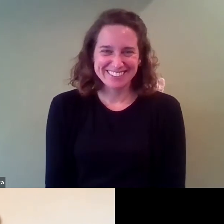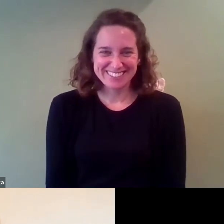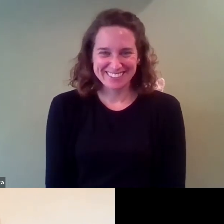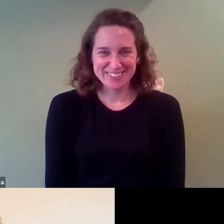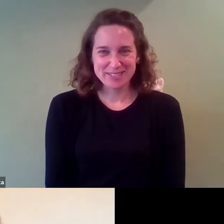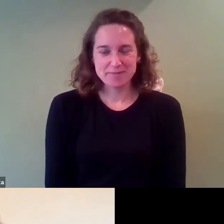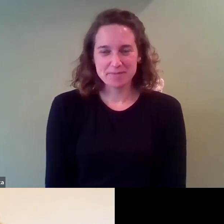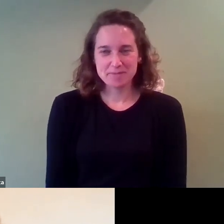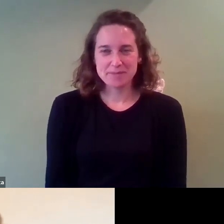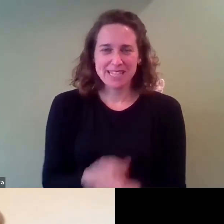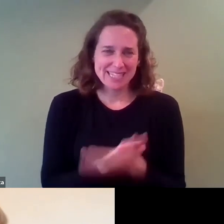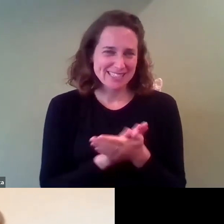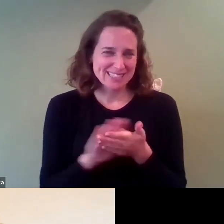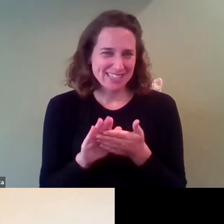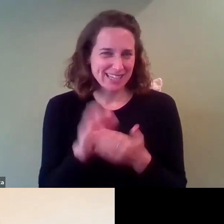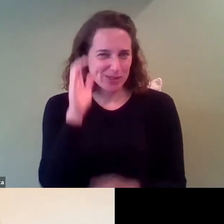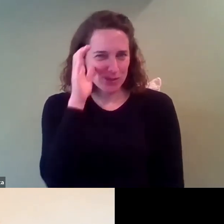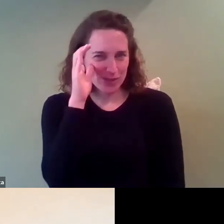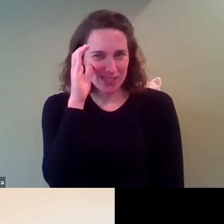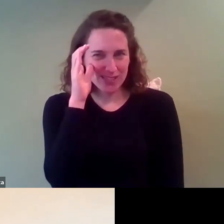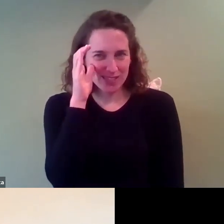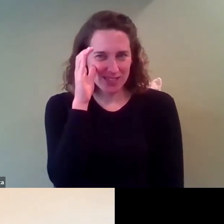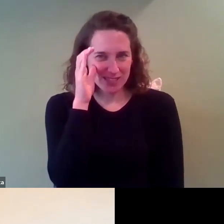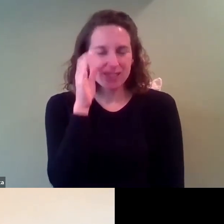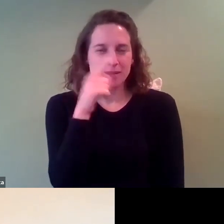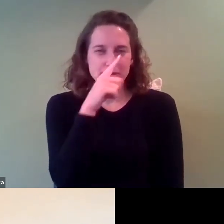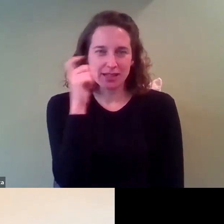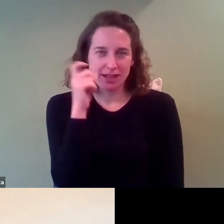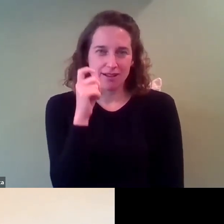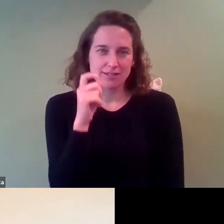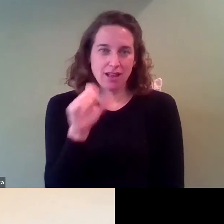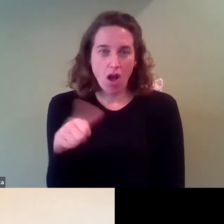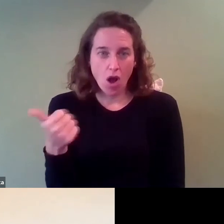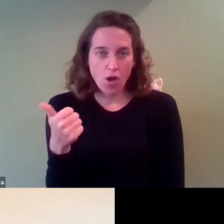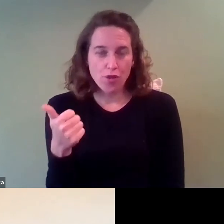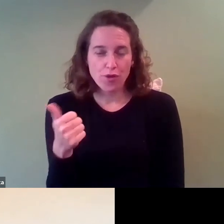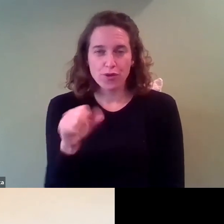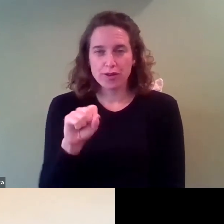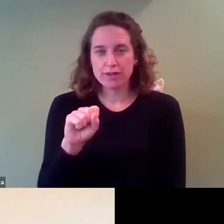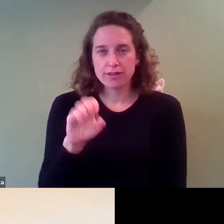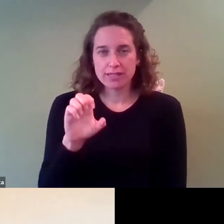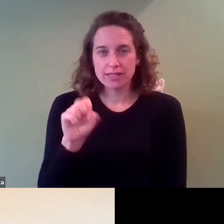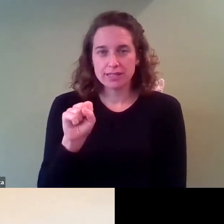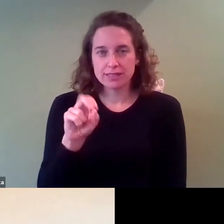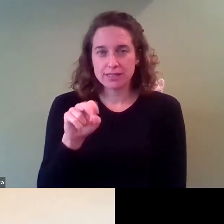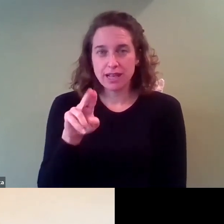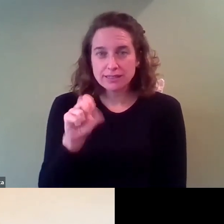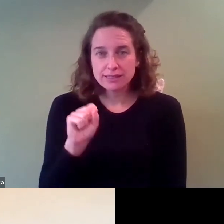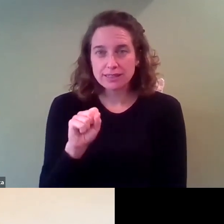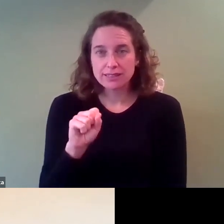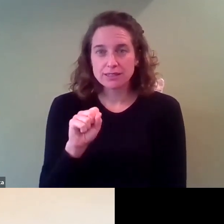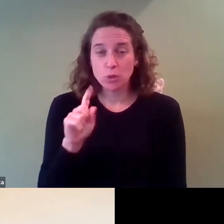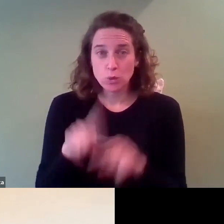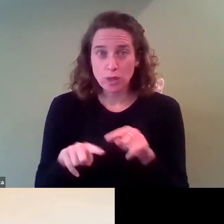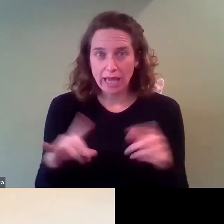that's good to hear that actually so it's because we can't use other senses to, connect with another person. We're